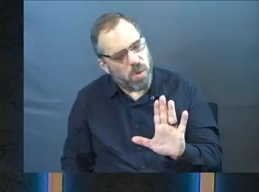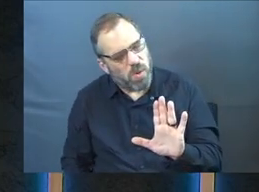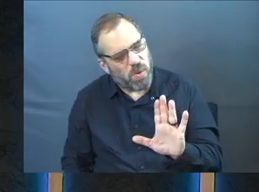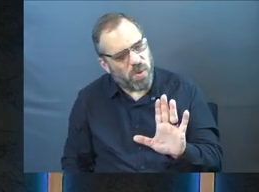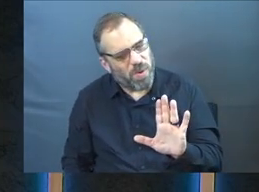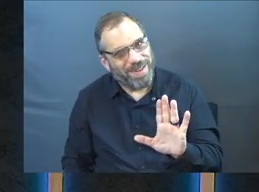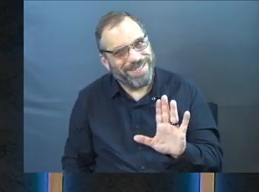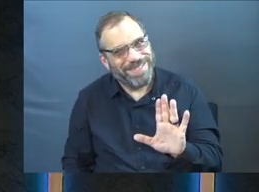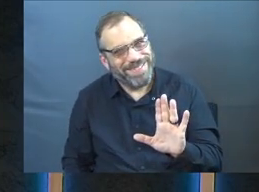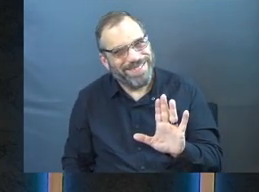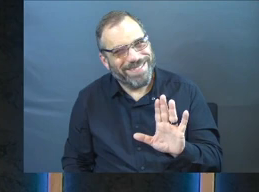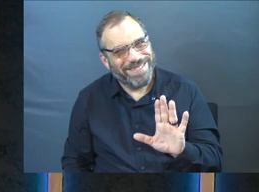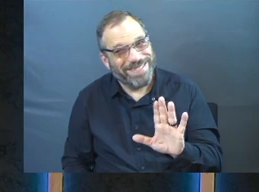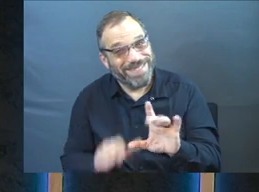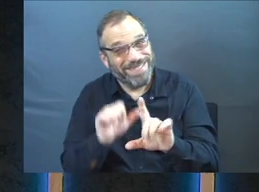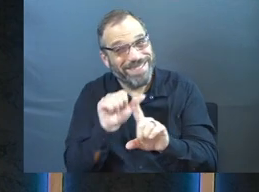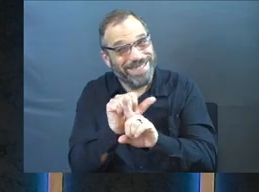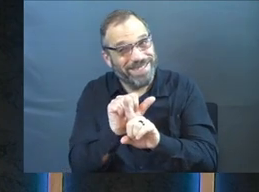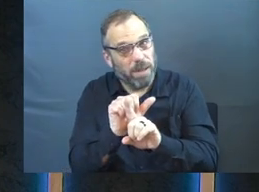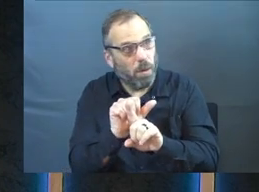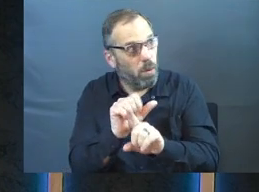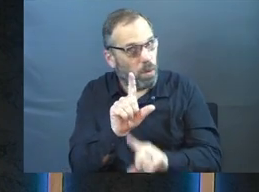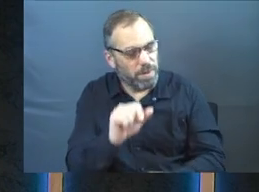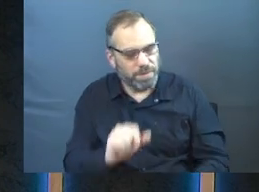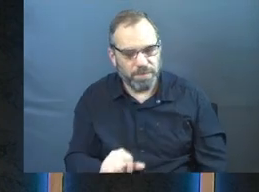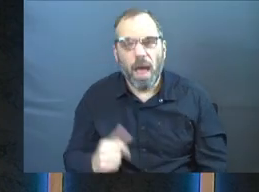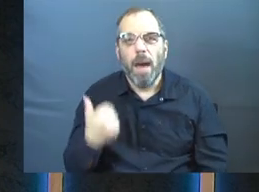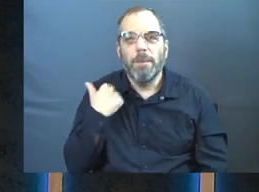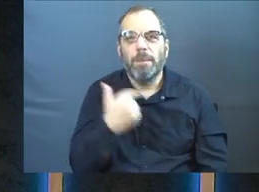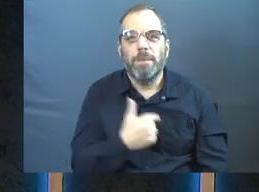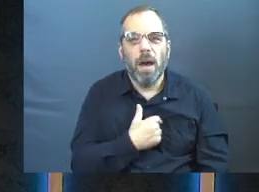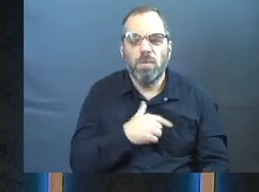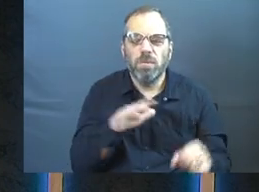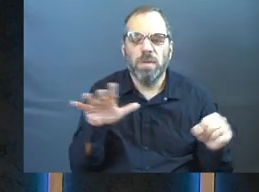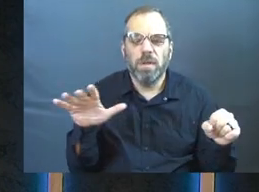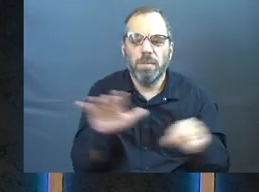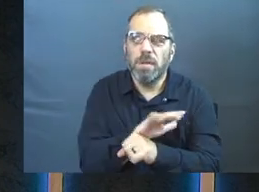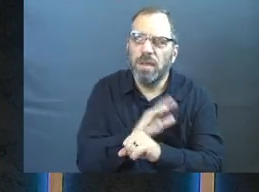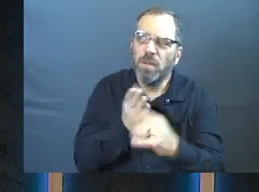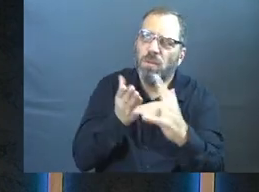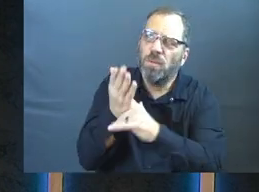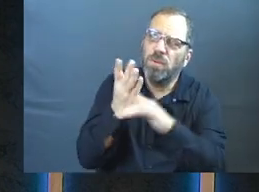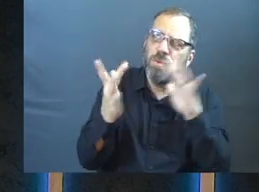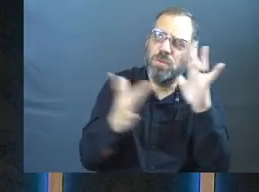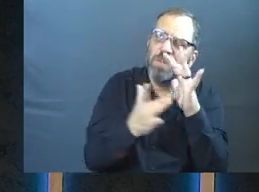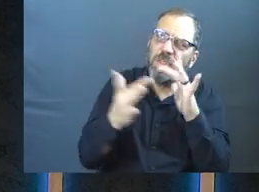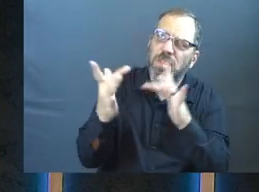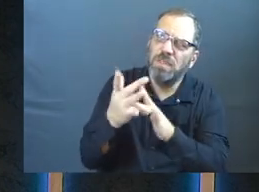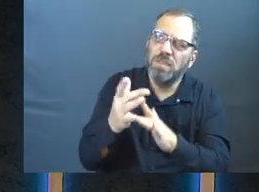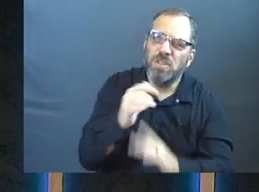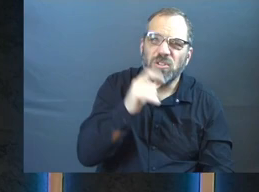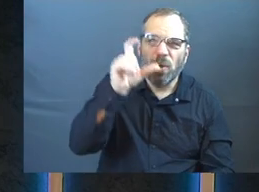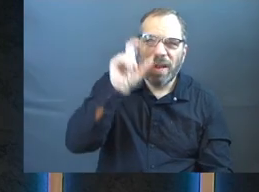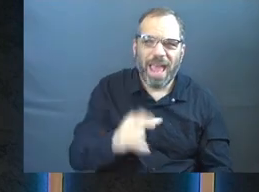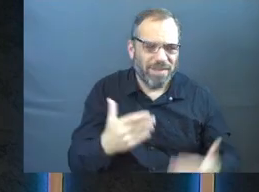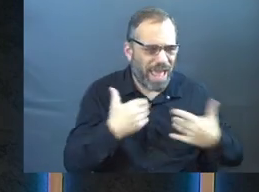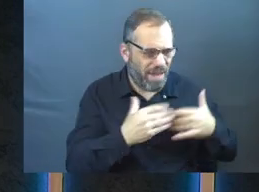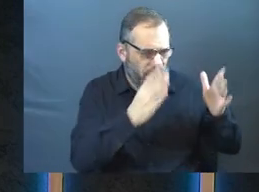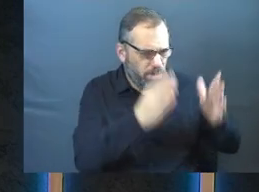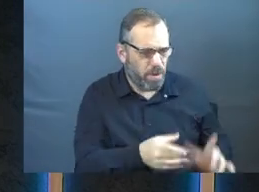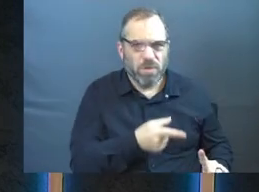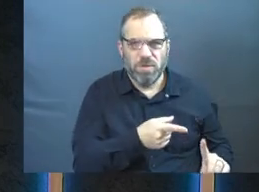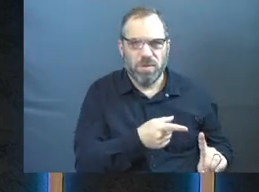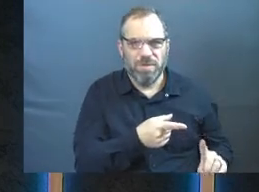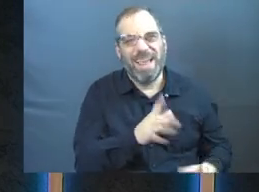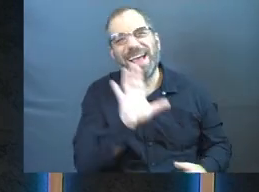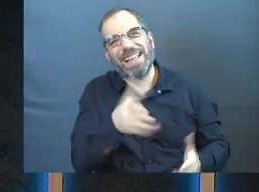I got you on that one, didn't I? But that we're so complete in Jesus that we don't have to have a person.